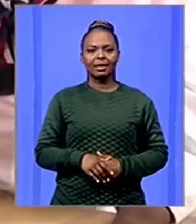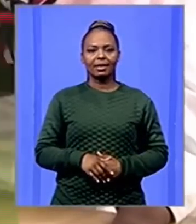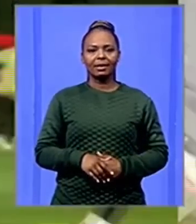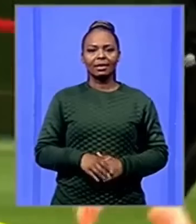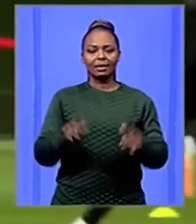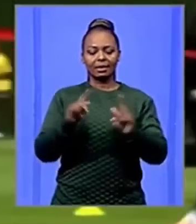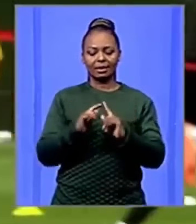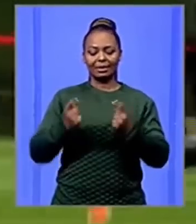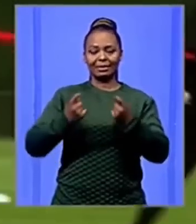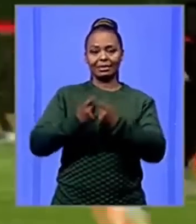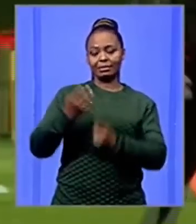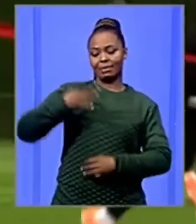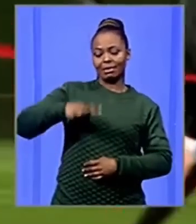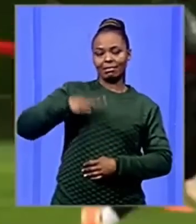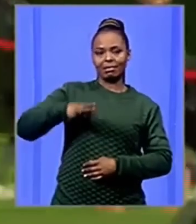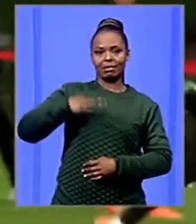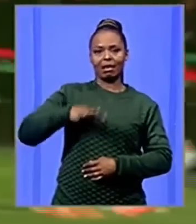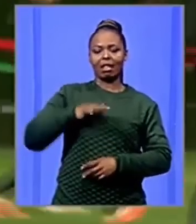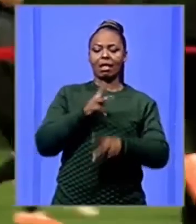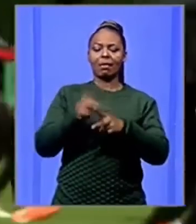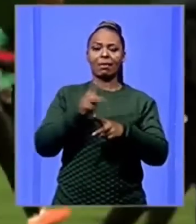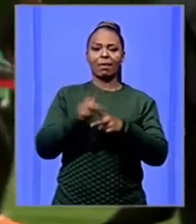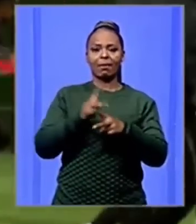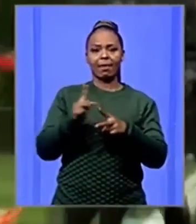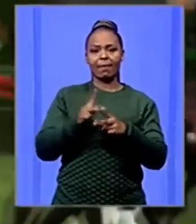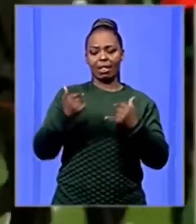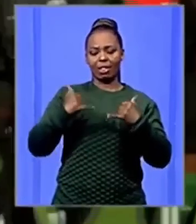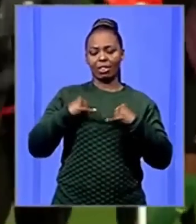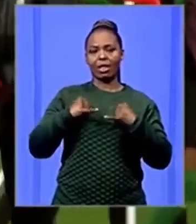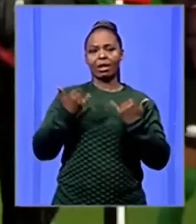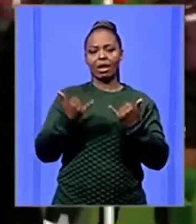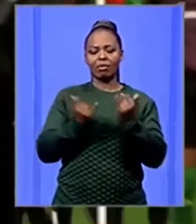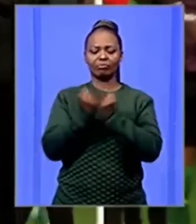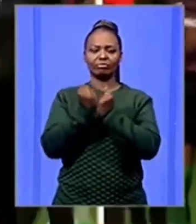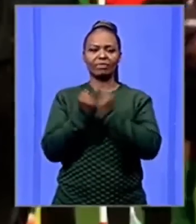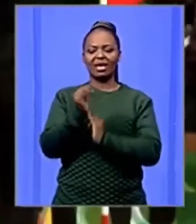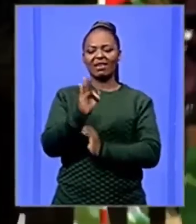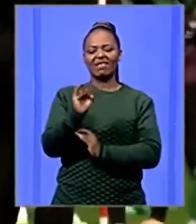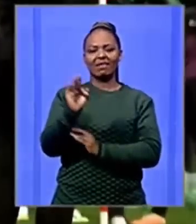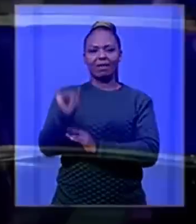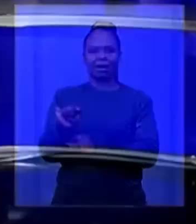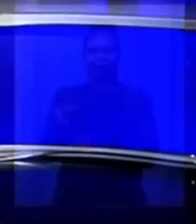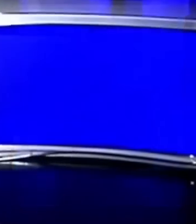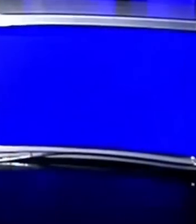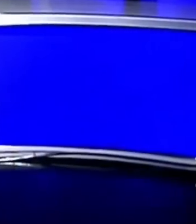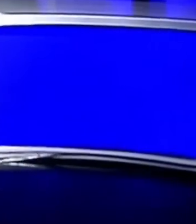Mo metshamekong banyana ba ipaakanyetsa motshameko popota wa FIFA.